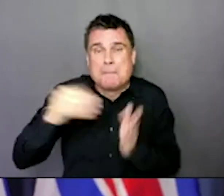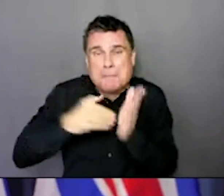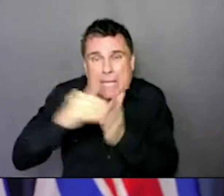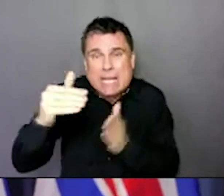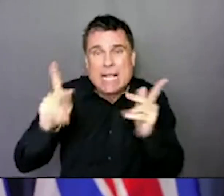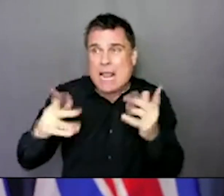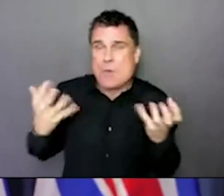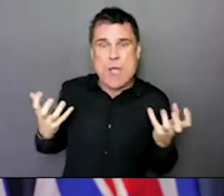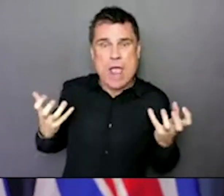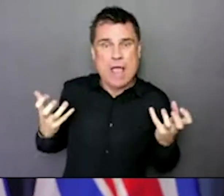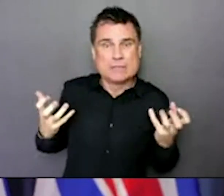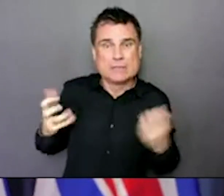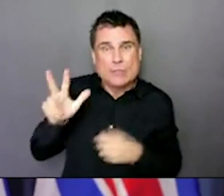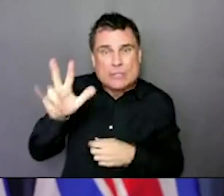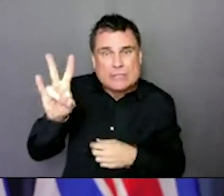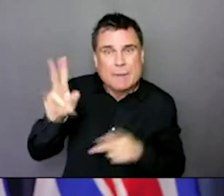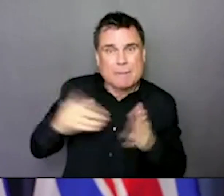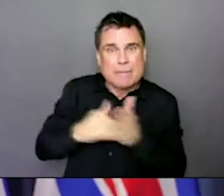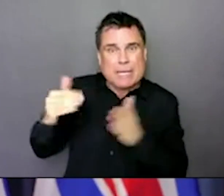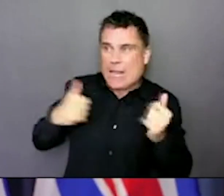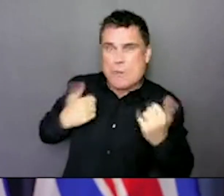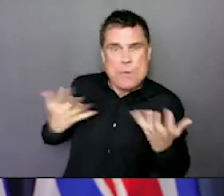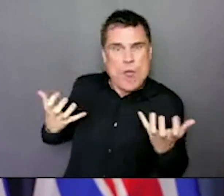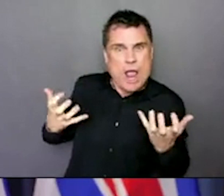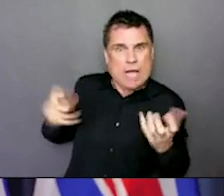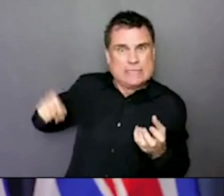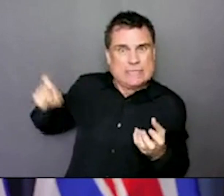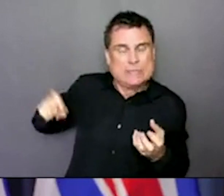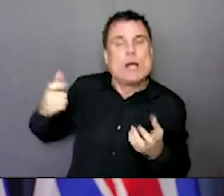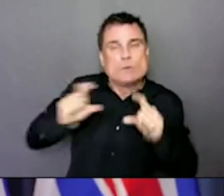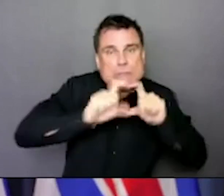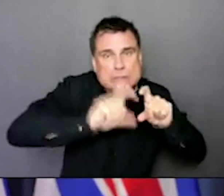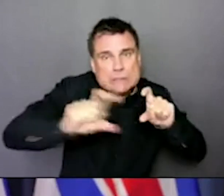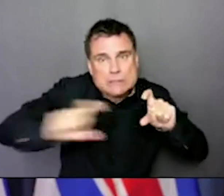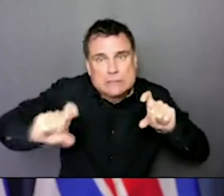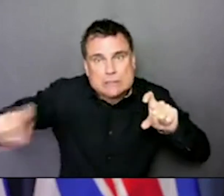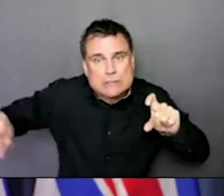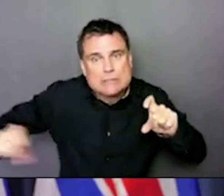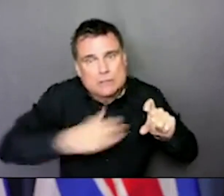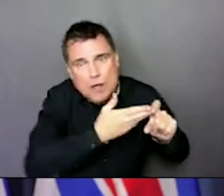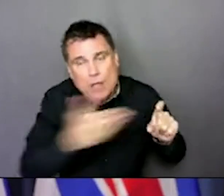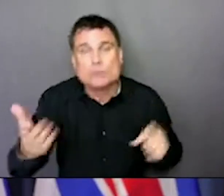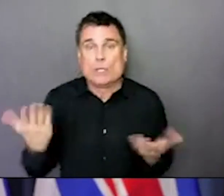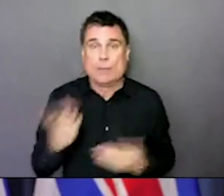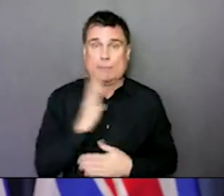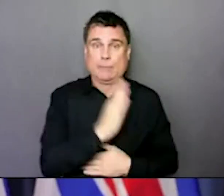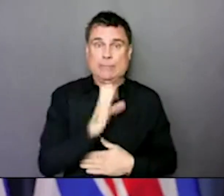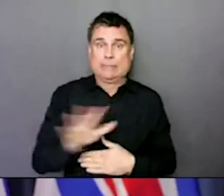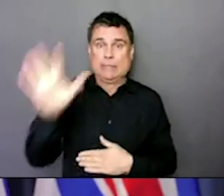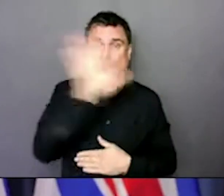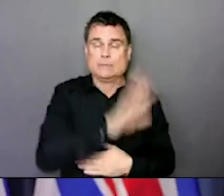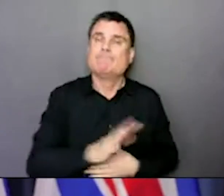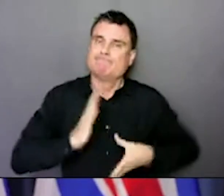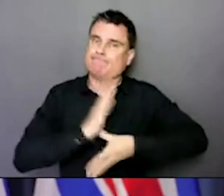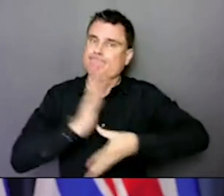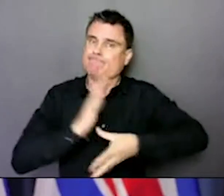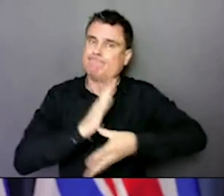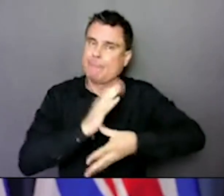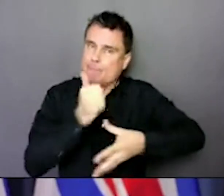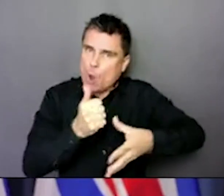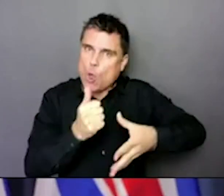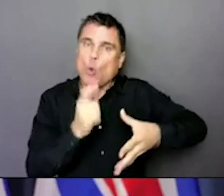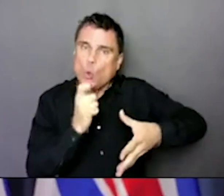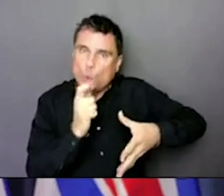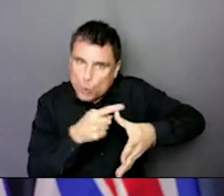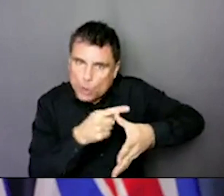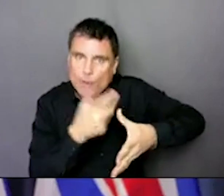sure we prioritize the distribution. I think that the overwhelming number of British Columbians will understand that waiting their turn in terms